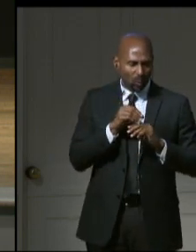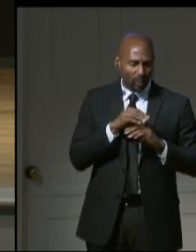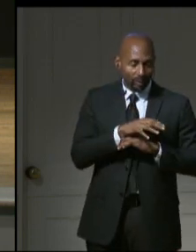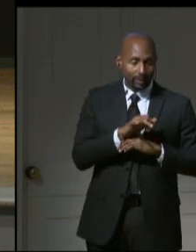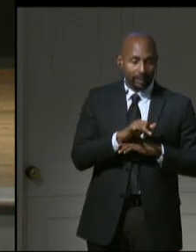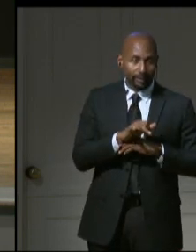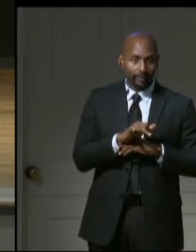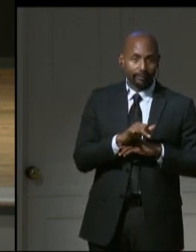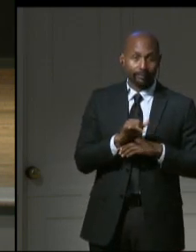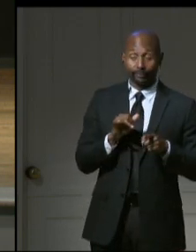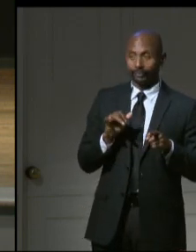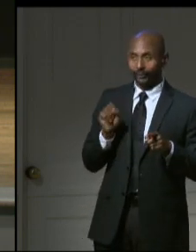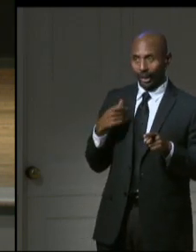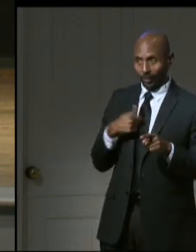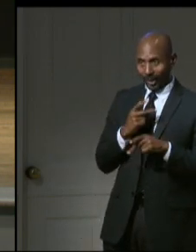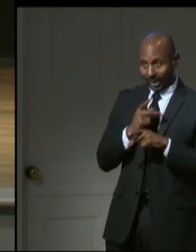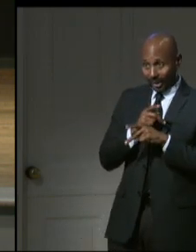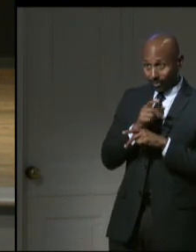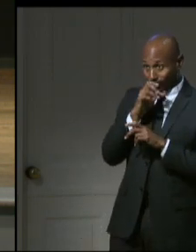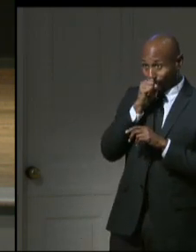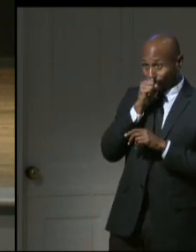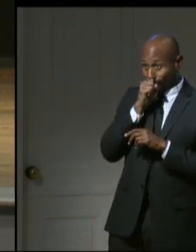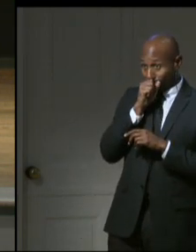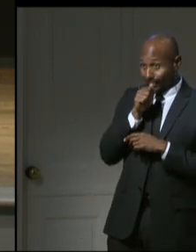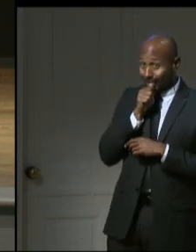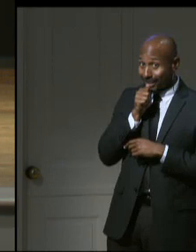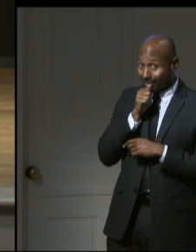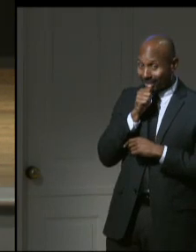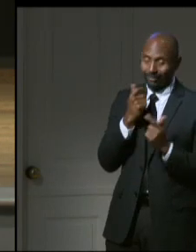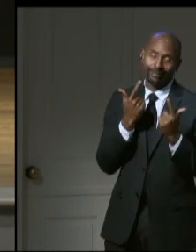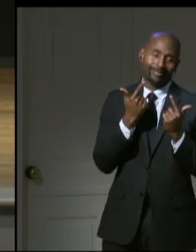Well, can we keep a secret here?